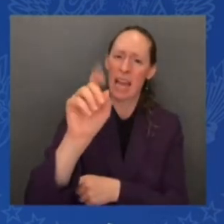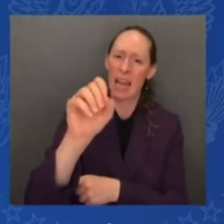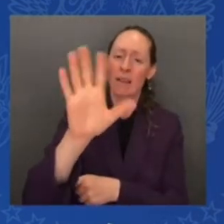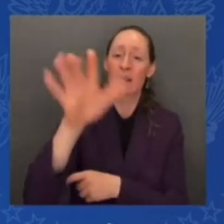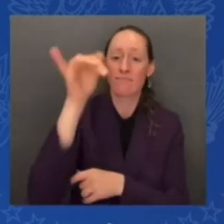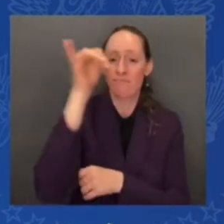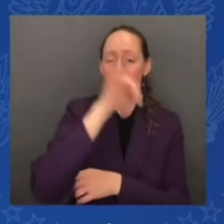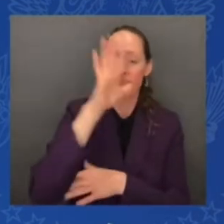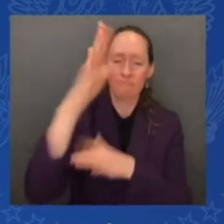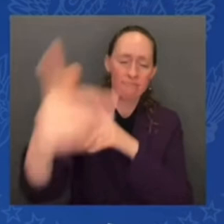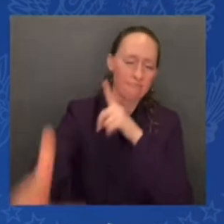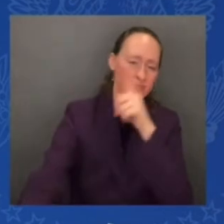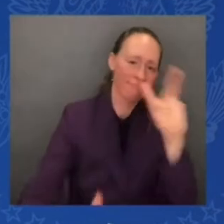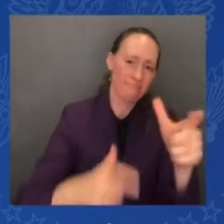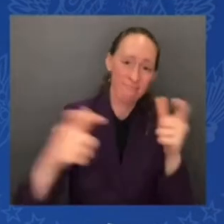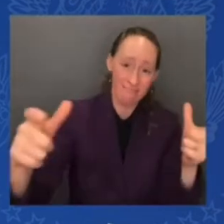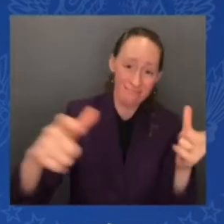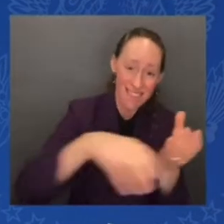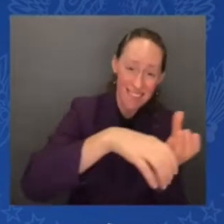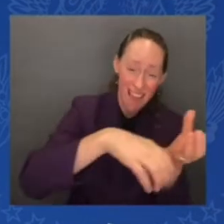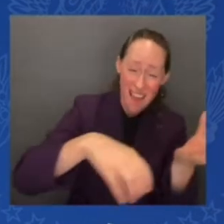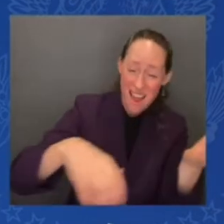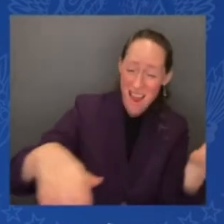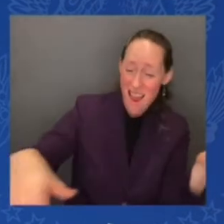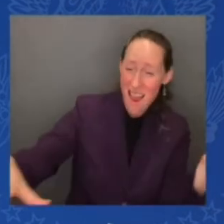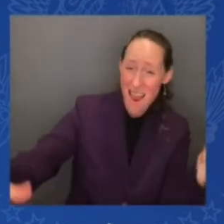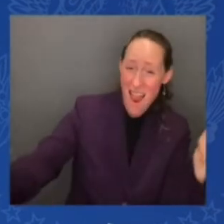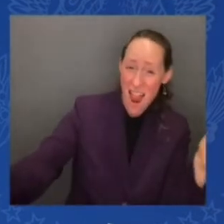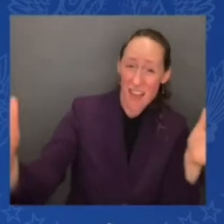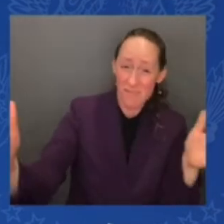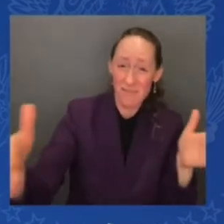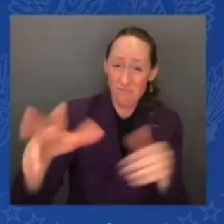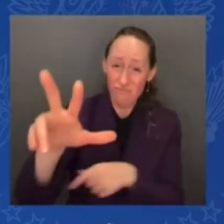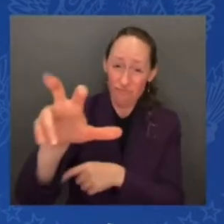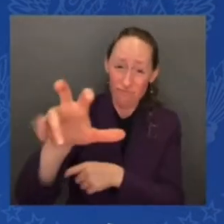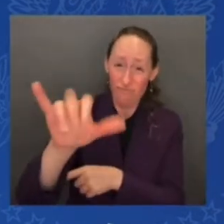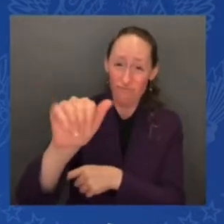way, they don't cause cancer.